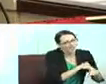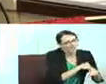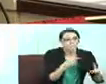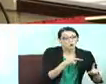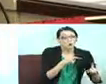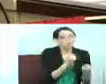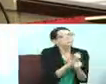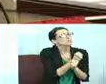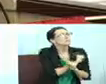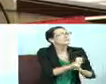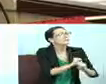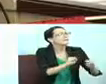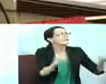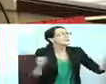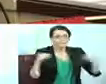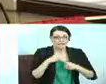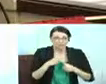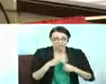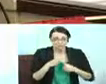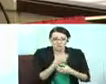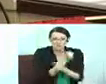Freedom. Are you free?